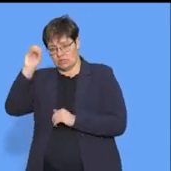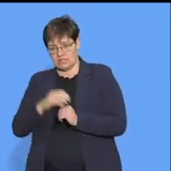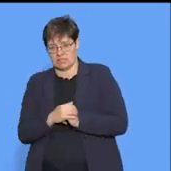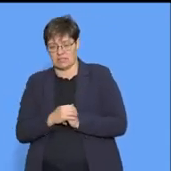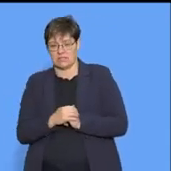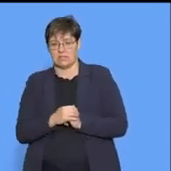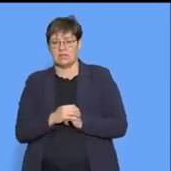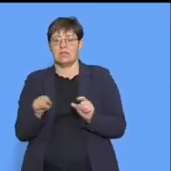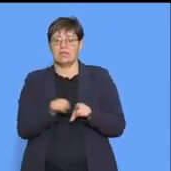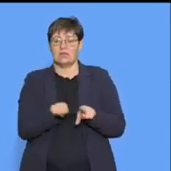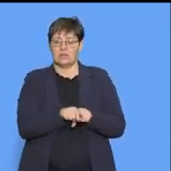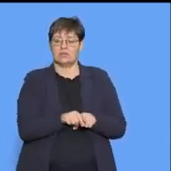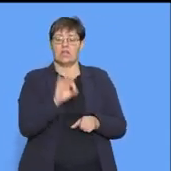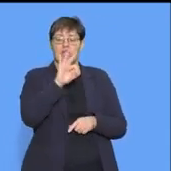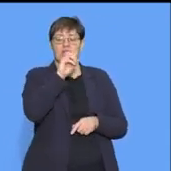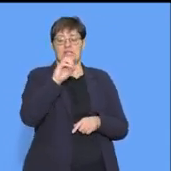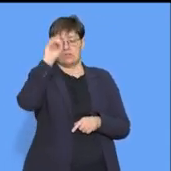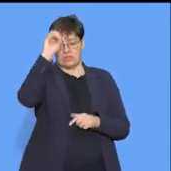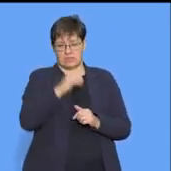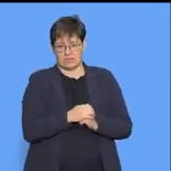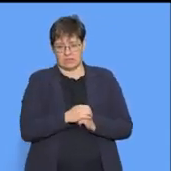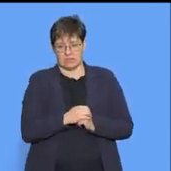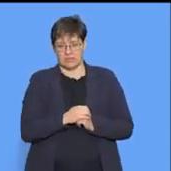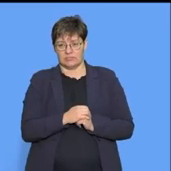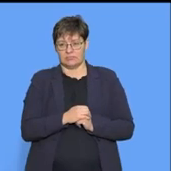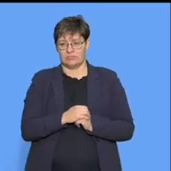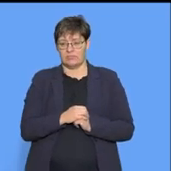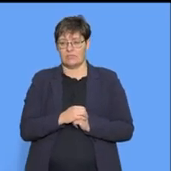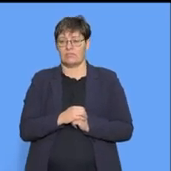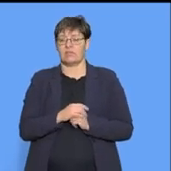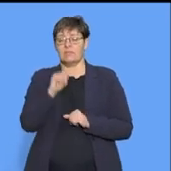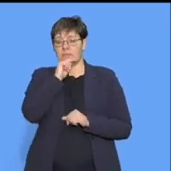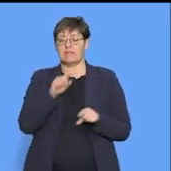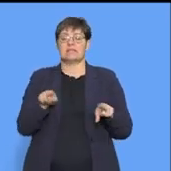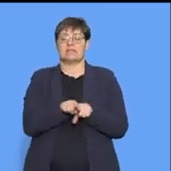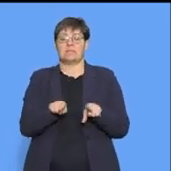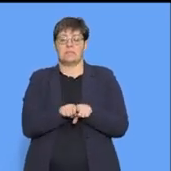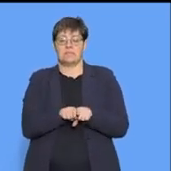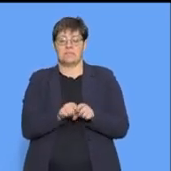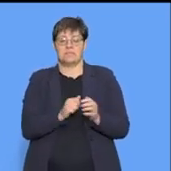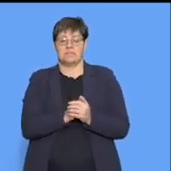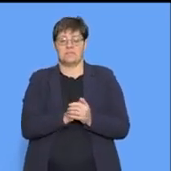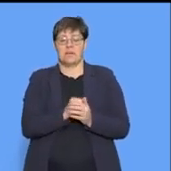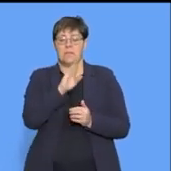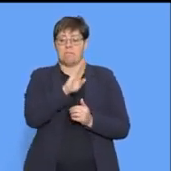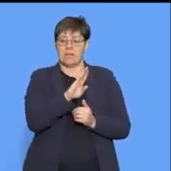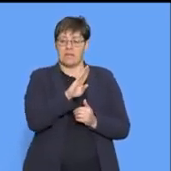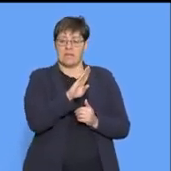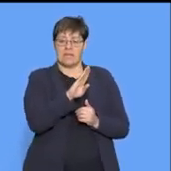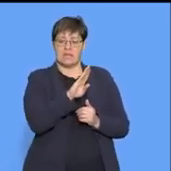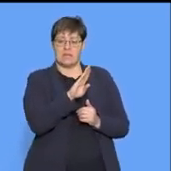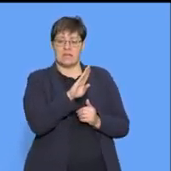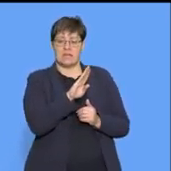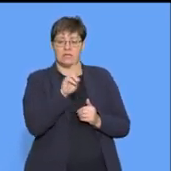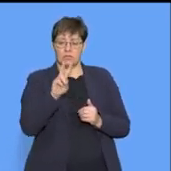degrees minus 30 degrees, which is going to give us with 30 degrees. So that's going to be the same,